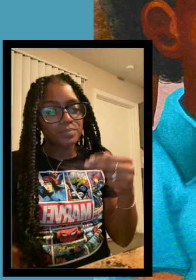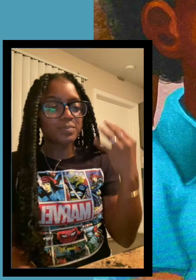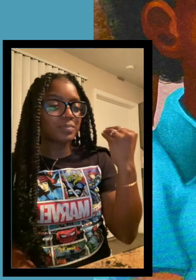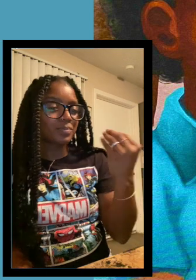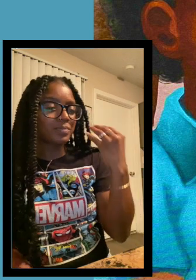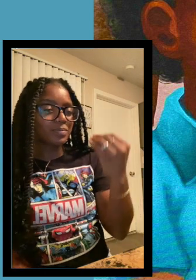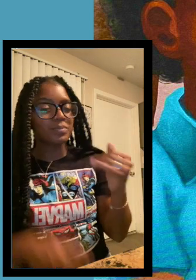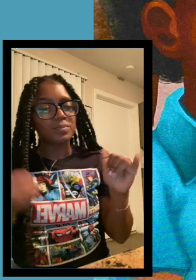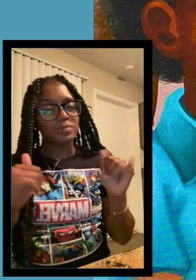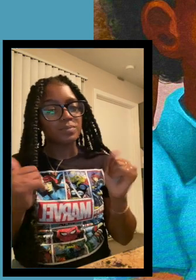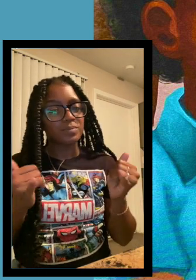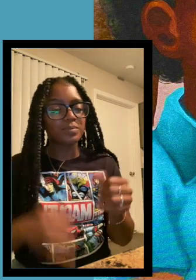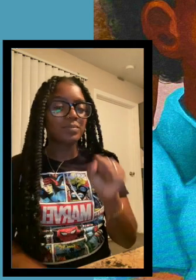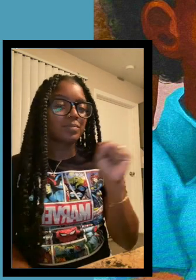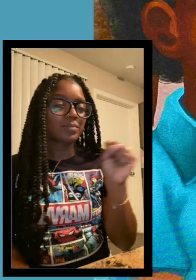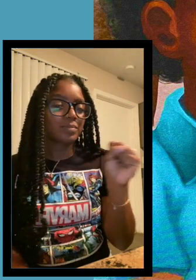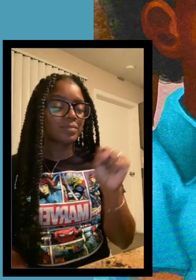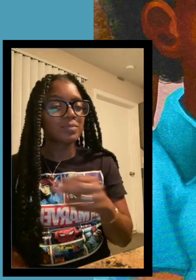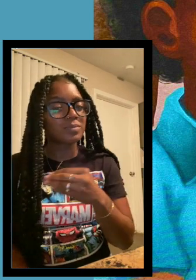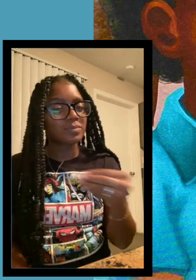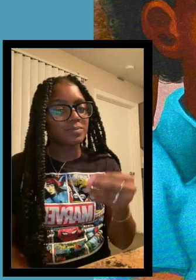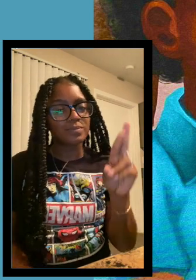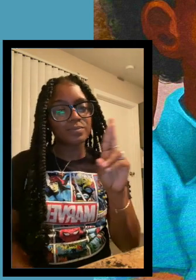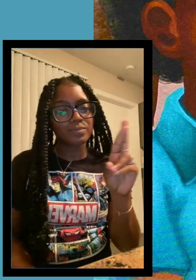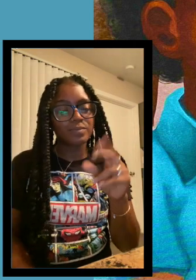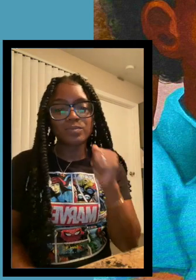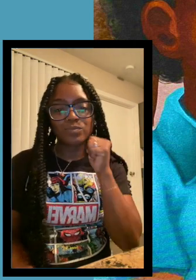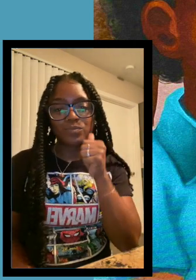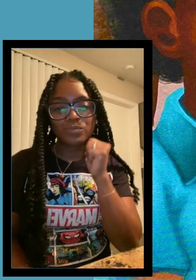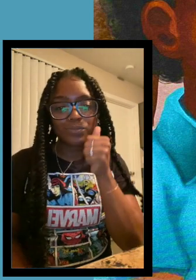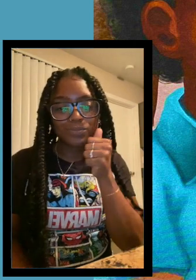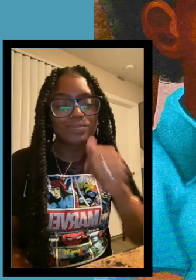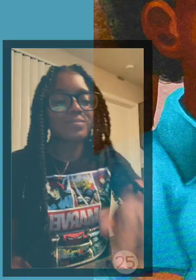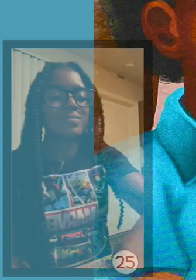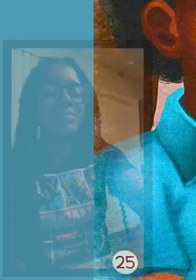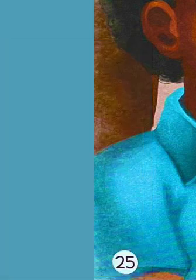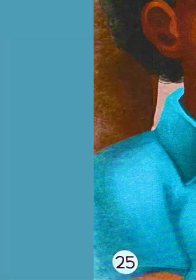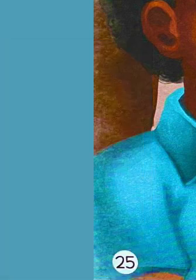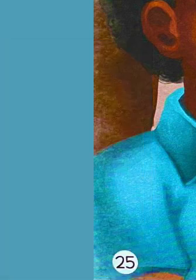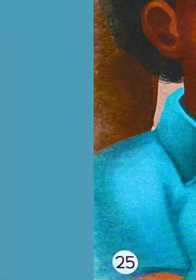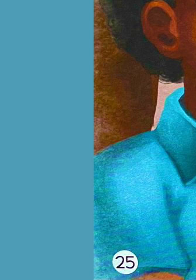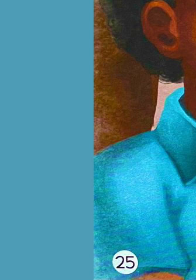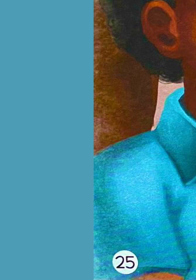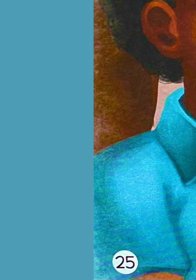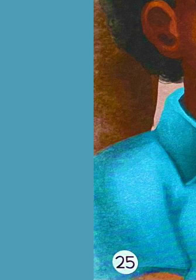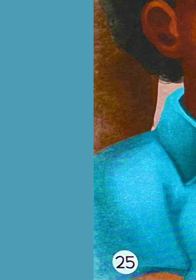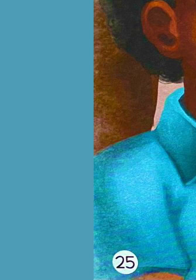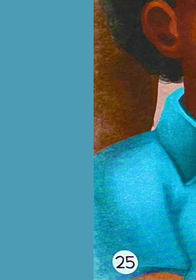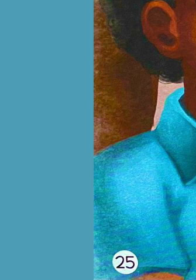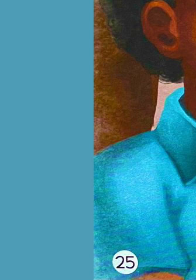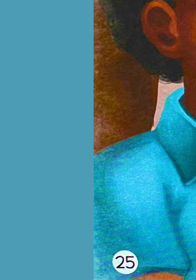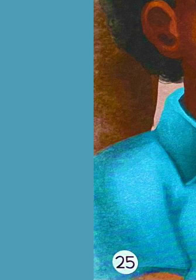on, Jeremiah would come out and play with Serenity and Rochelle.